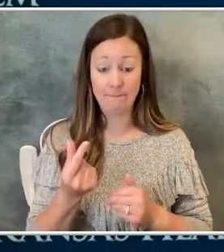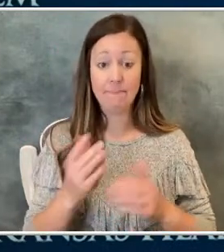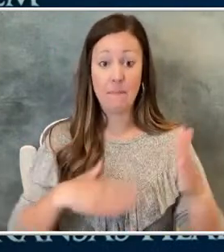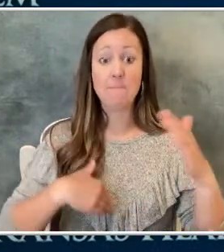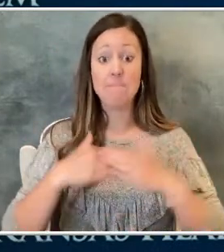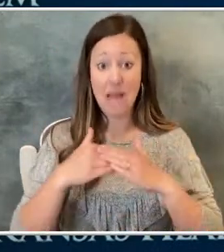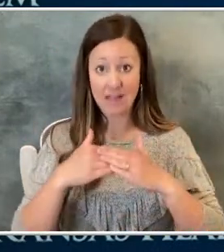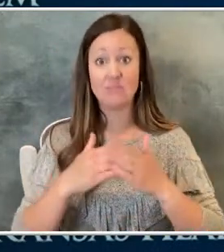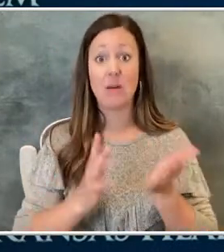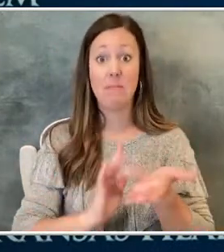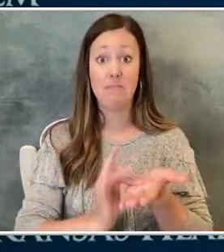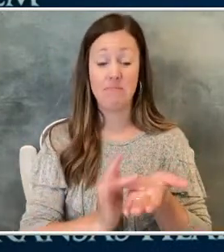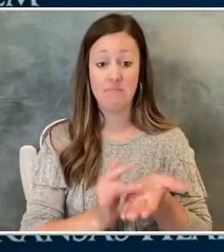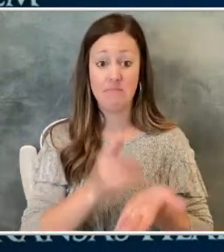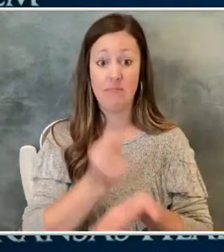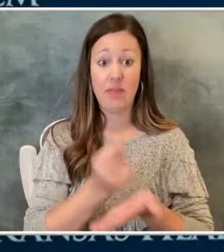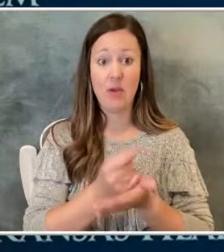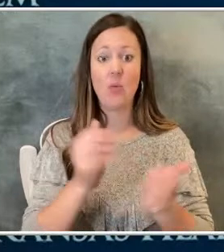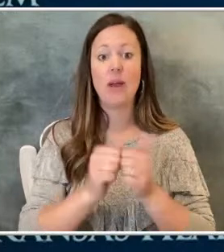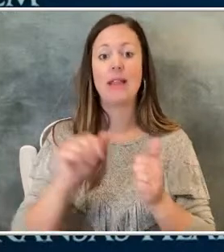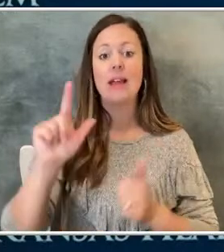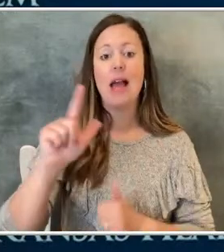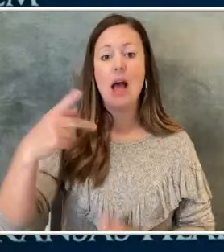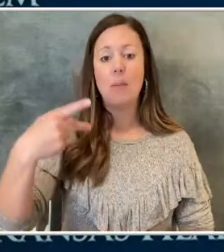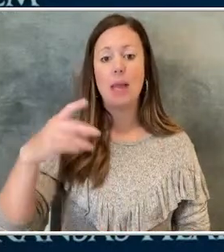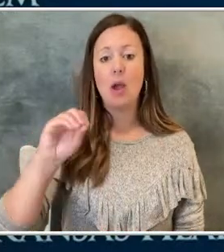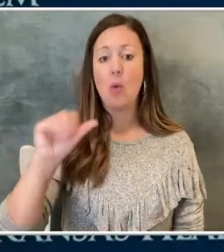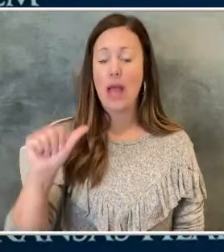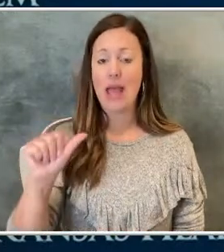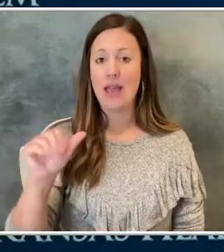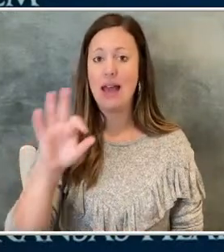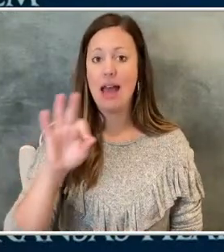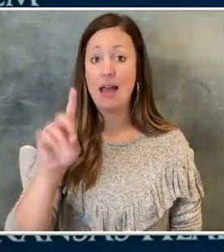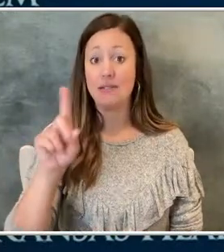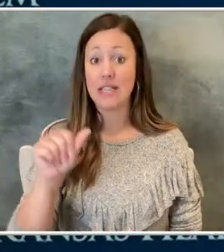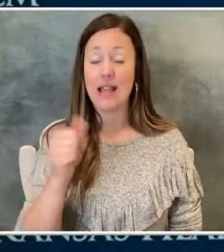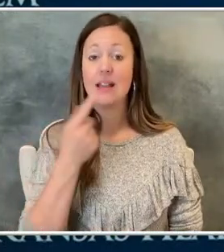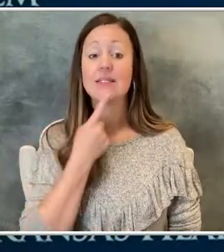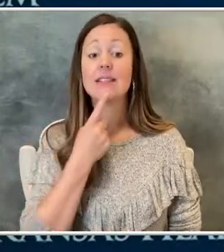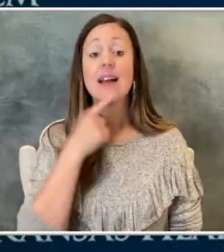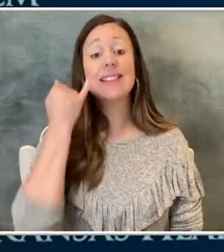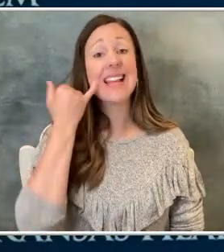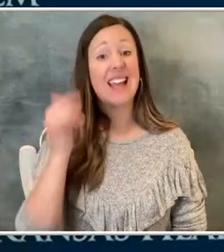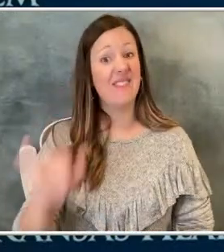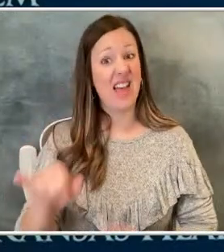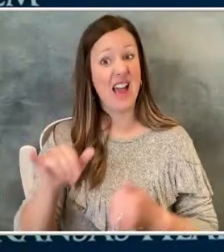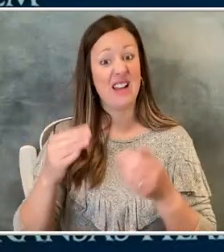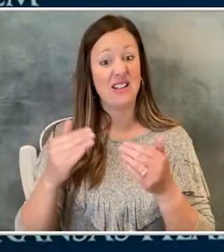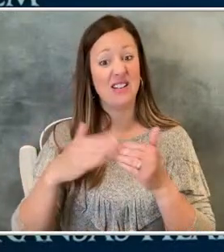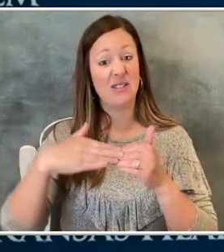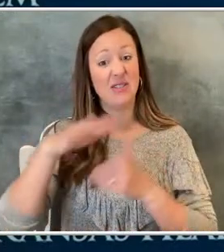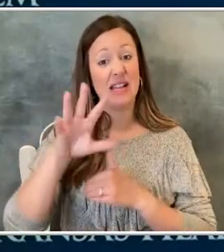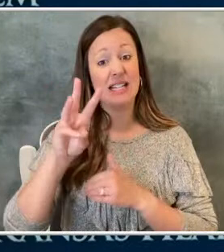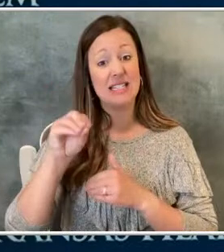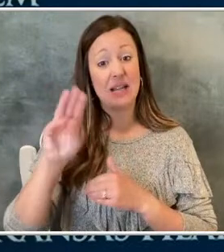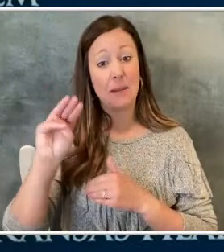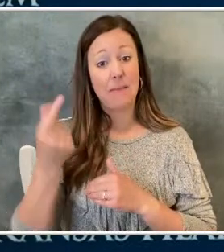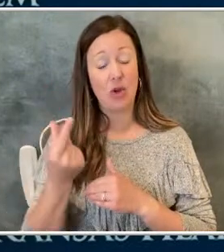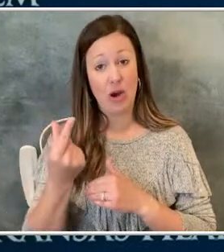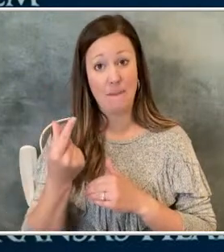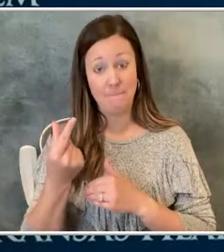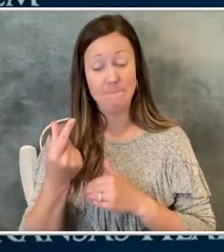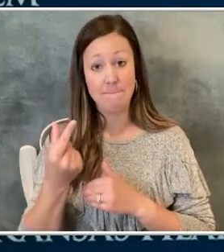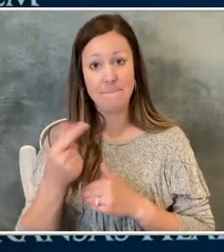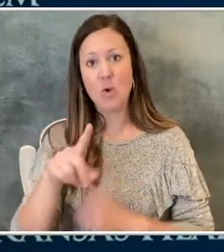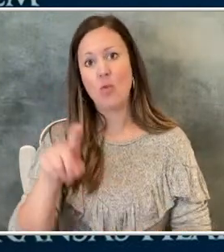pharmacotherapy. When it comes to Lp(a), the FDA approves if you have an Lp(a) greater than 60 milligrams per deciliter or 150